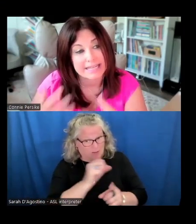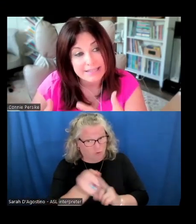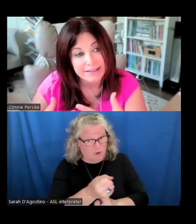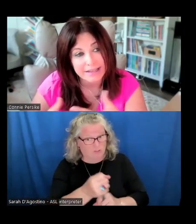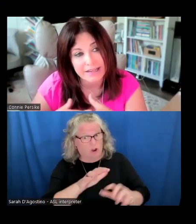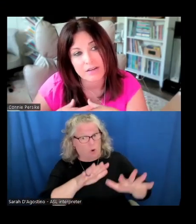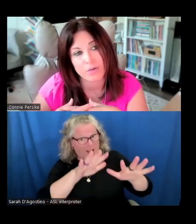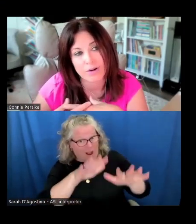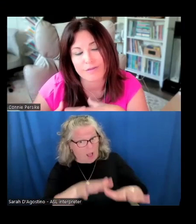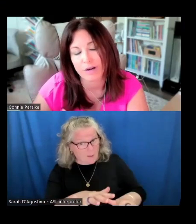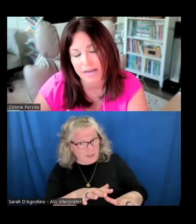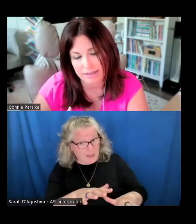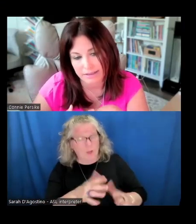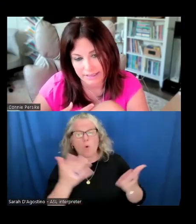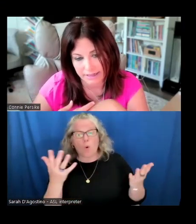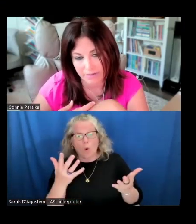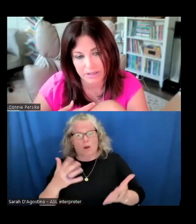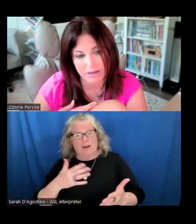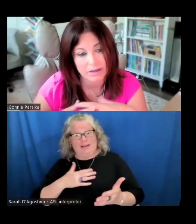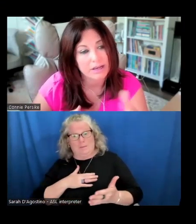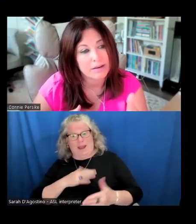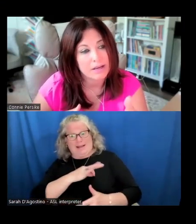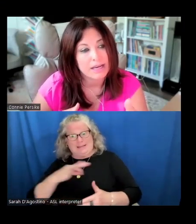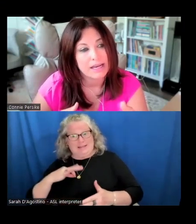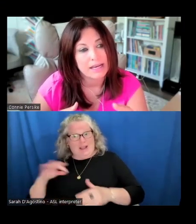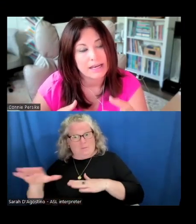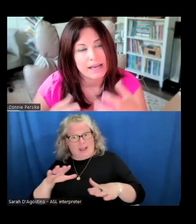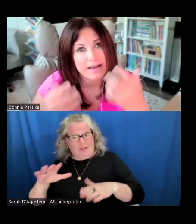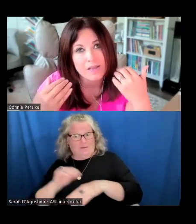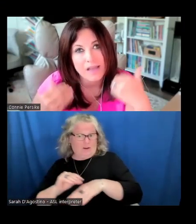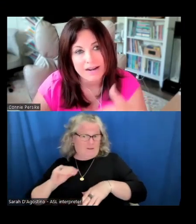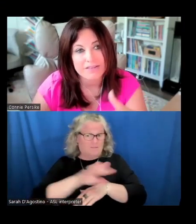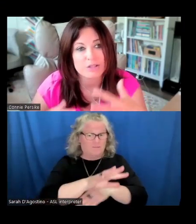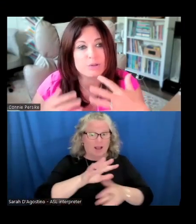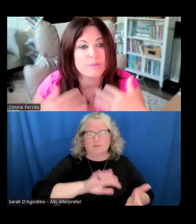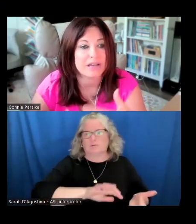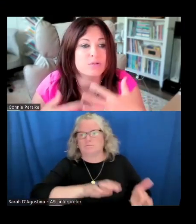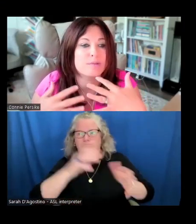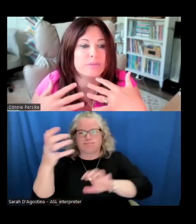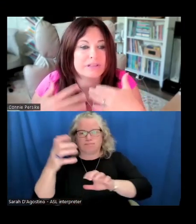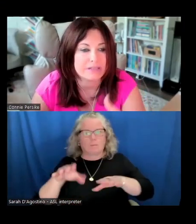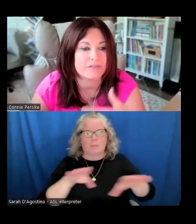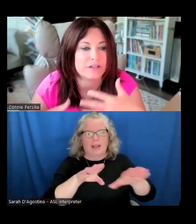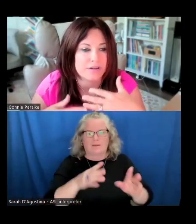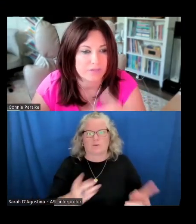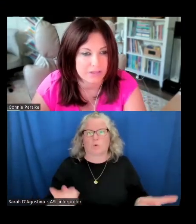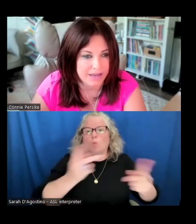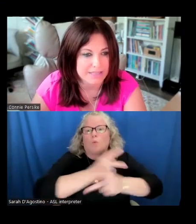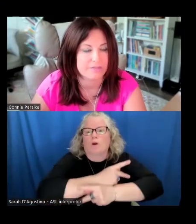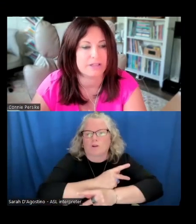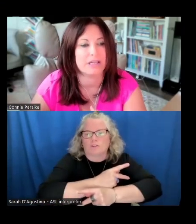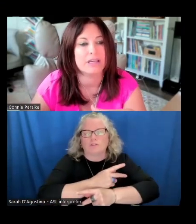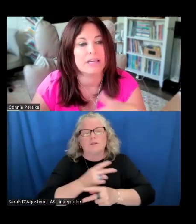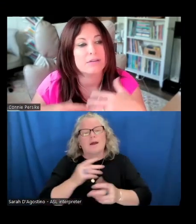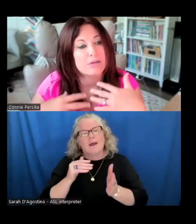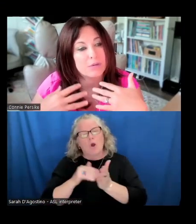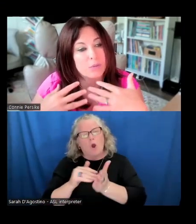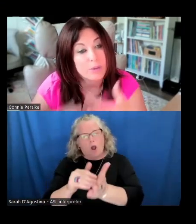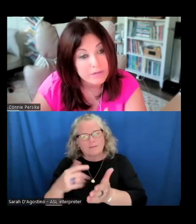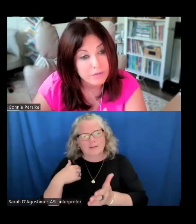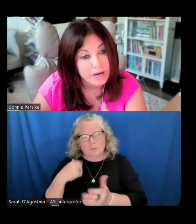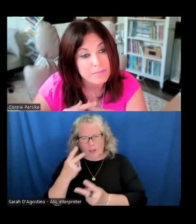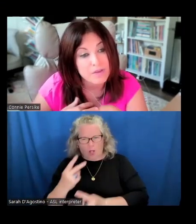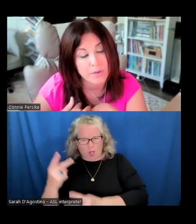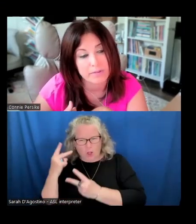and de-escalating, or if we're escalating everything. And a lot of this goes back to our belief and our philosophy. If we